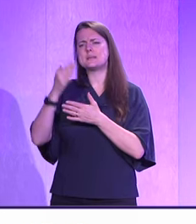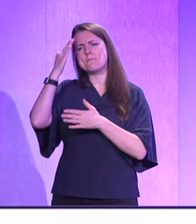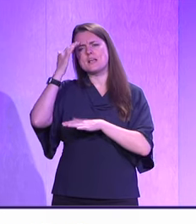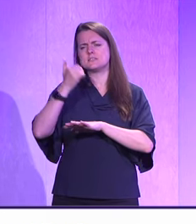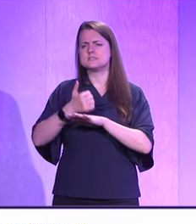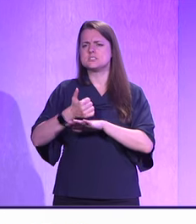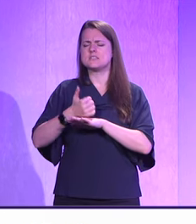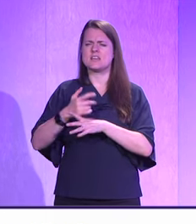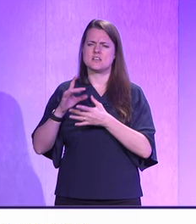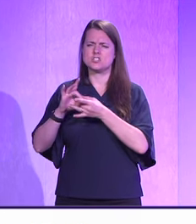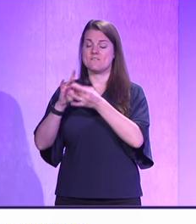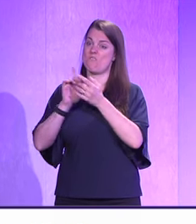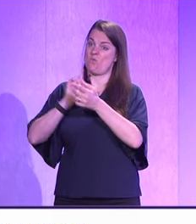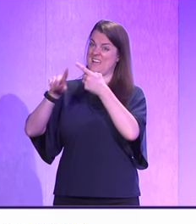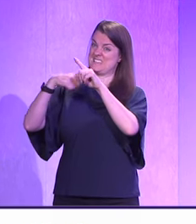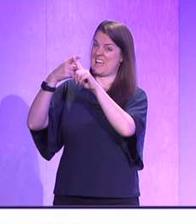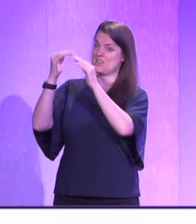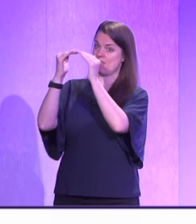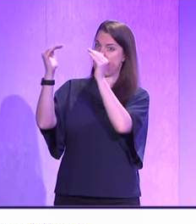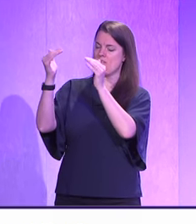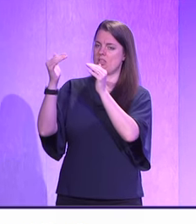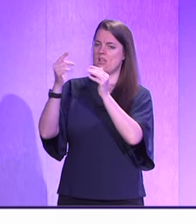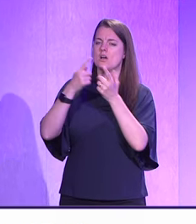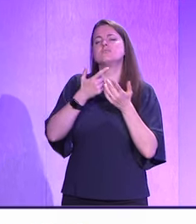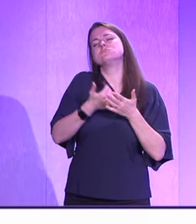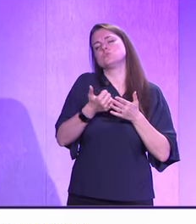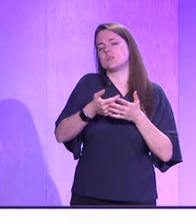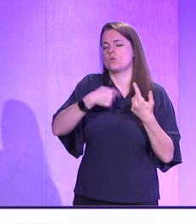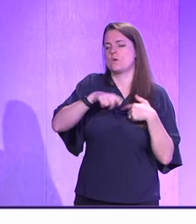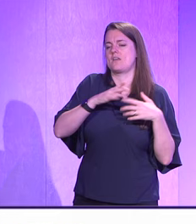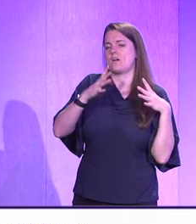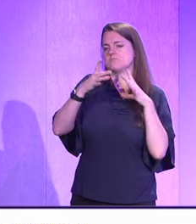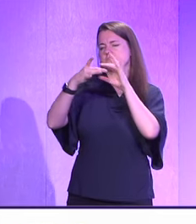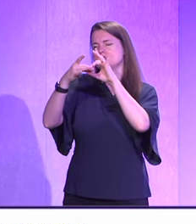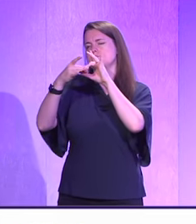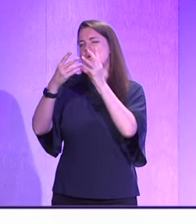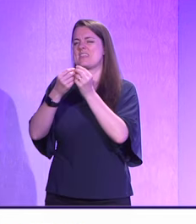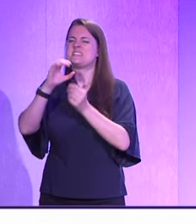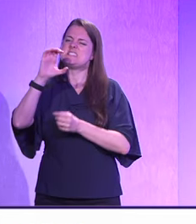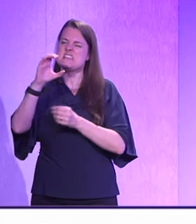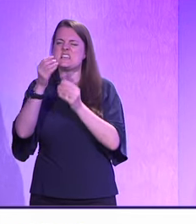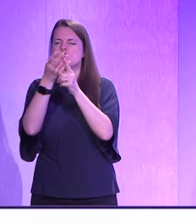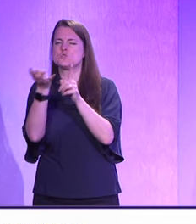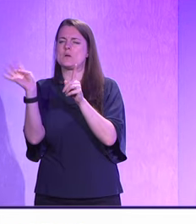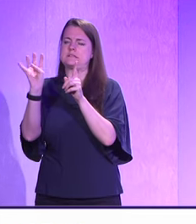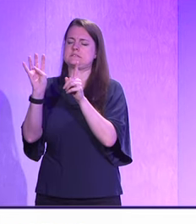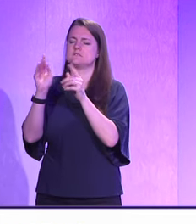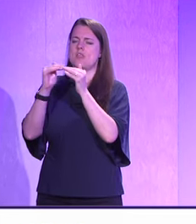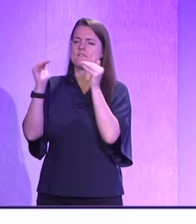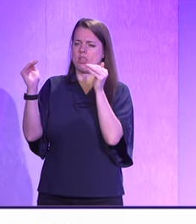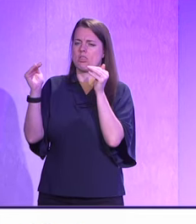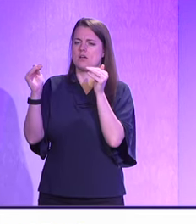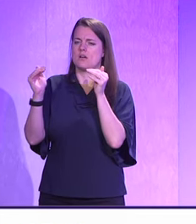particularly at the executive level. We're doing now work at the, typically speaking, we now work at the kind of C-suite level, helping to